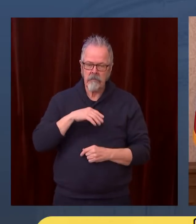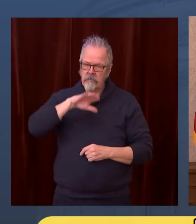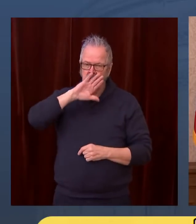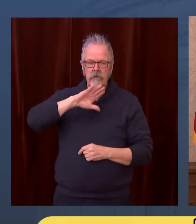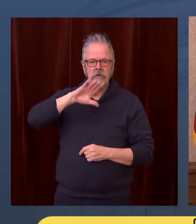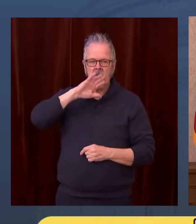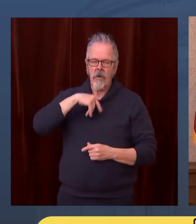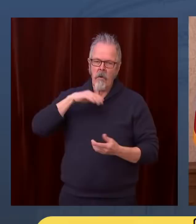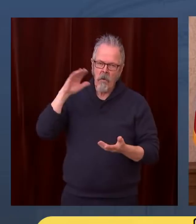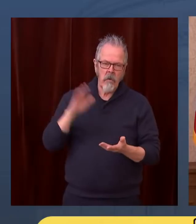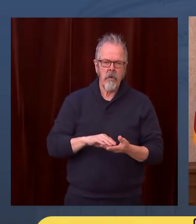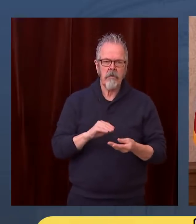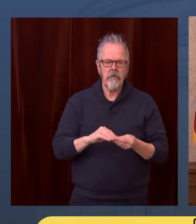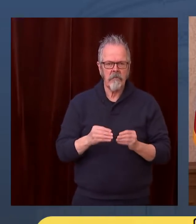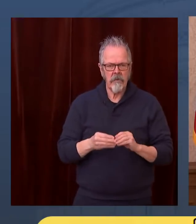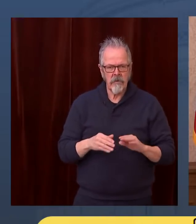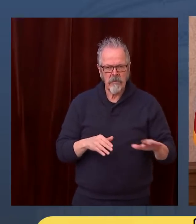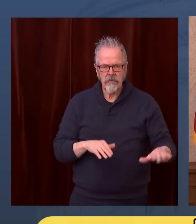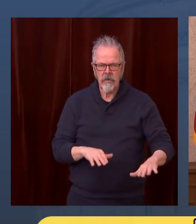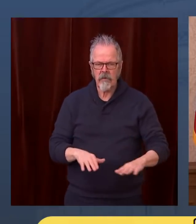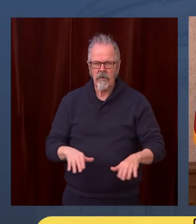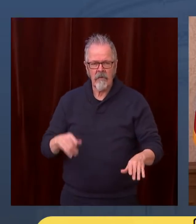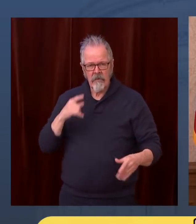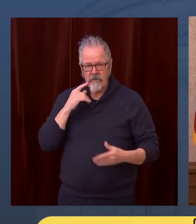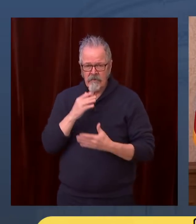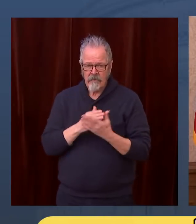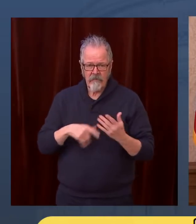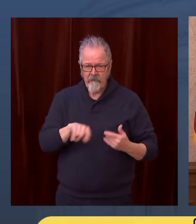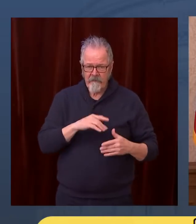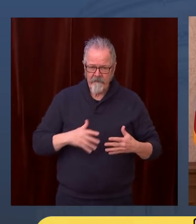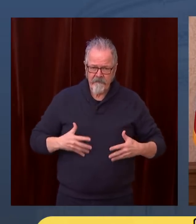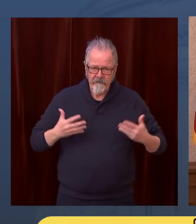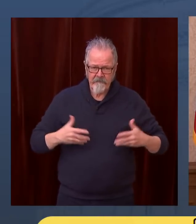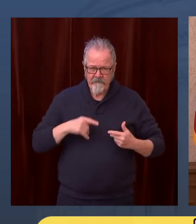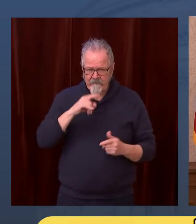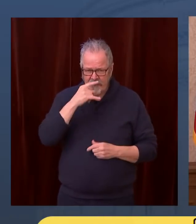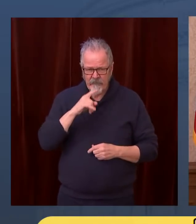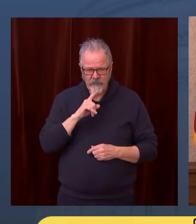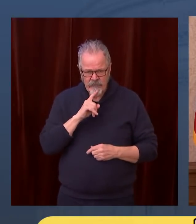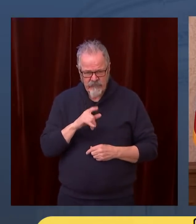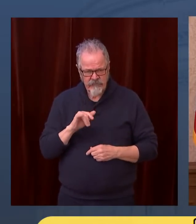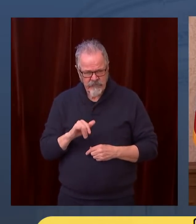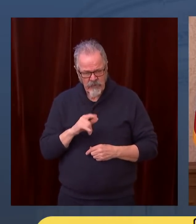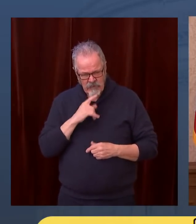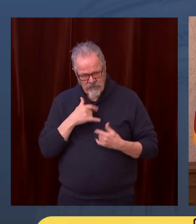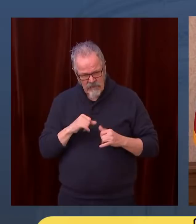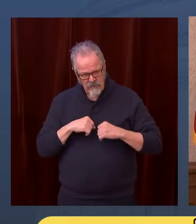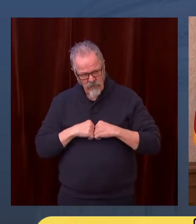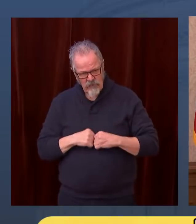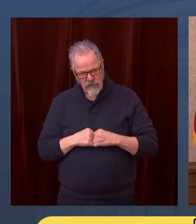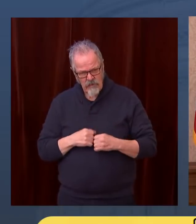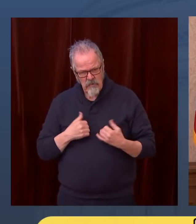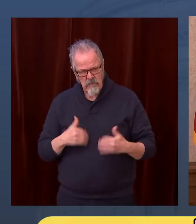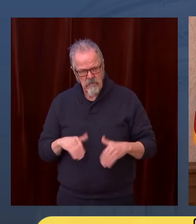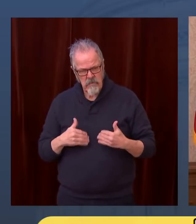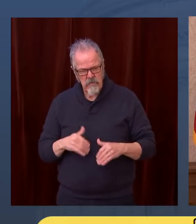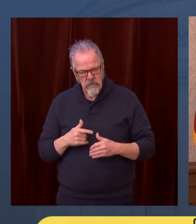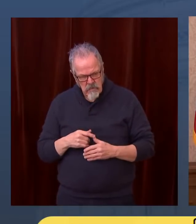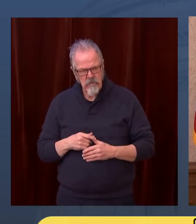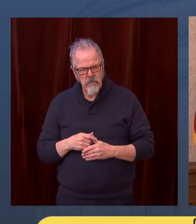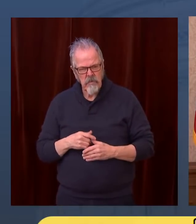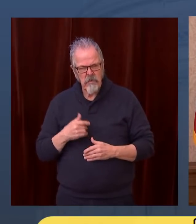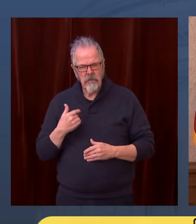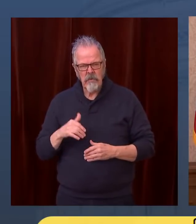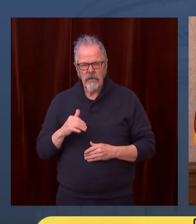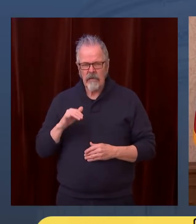rate for some of our younger children, because it still is protective, and also protective to some degree of reducing the